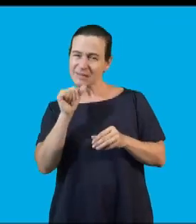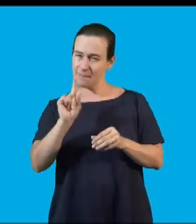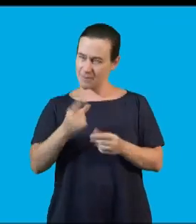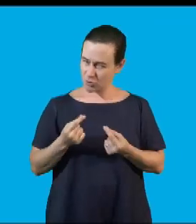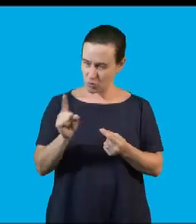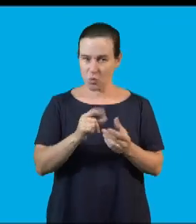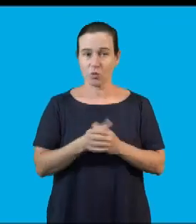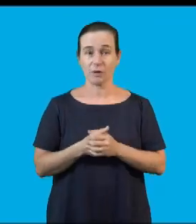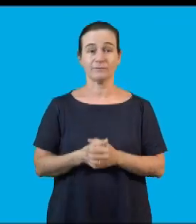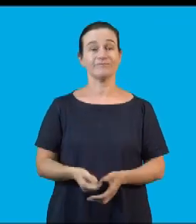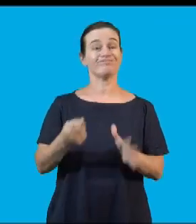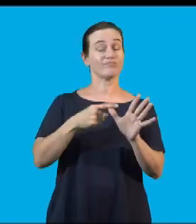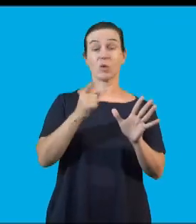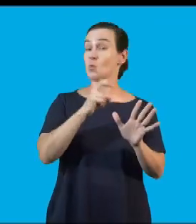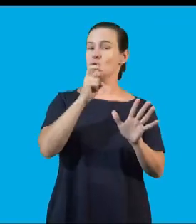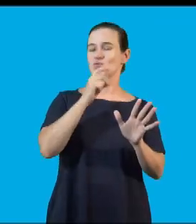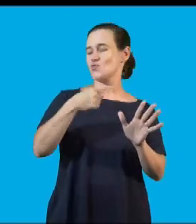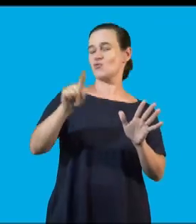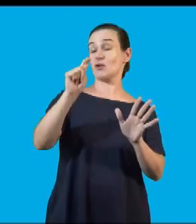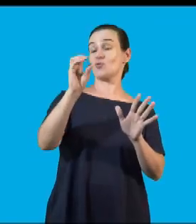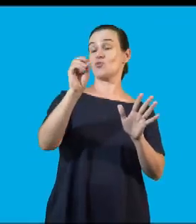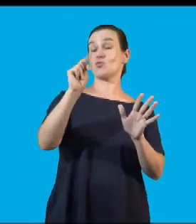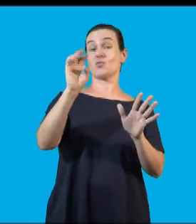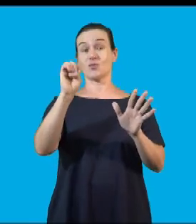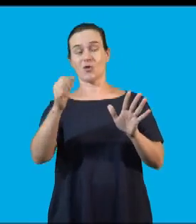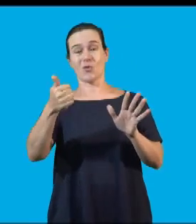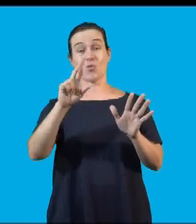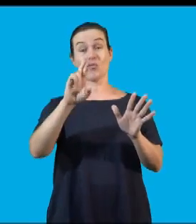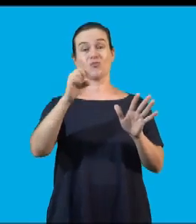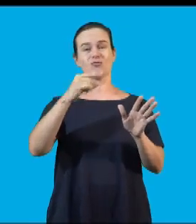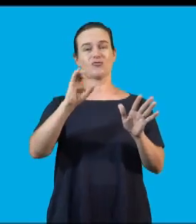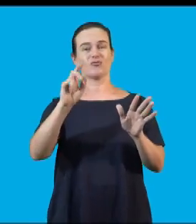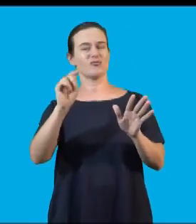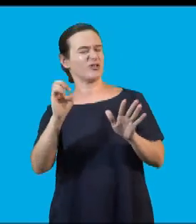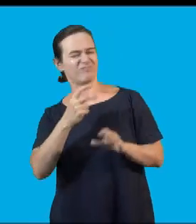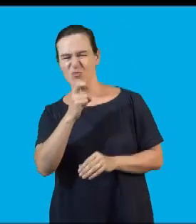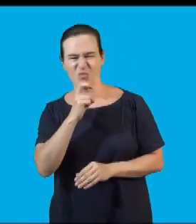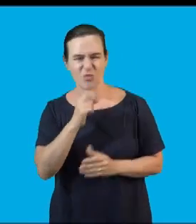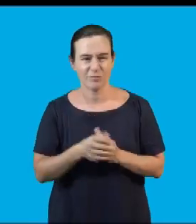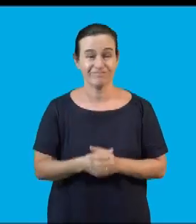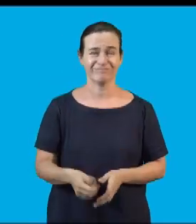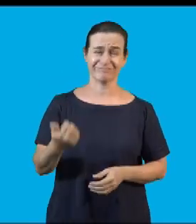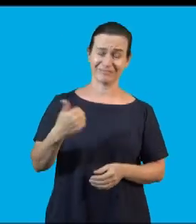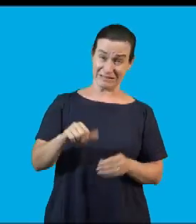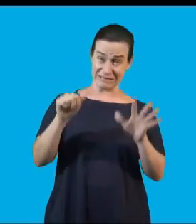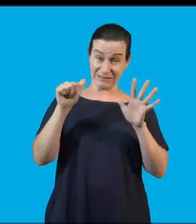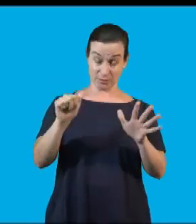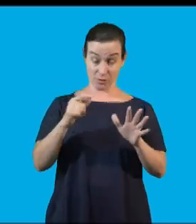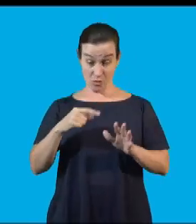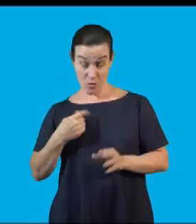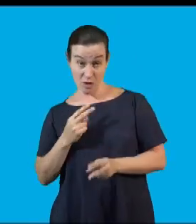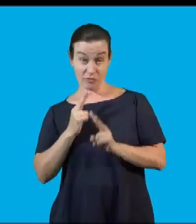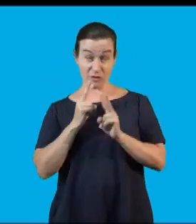Another problem is inappropriate tone and register according to the type of text. A big problem